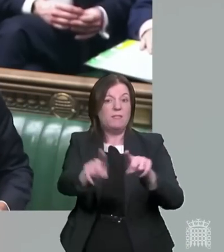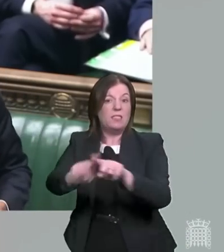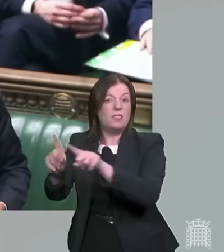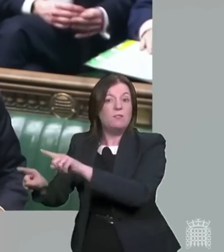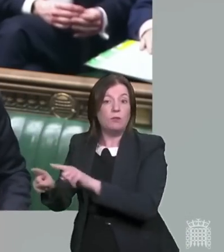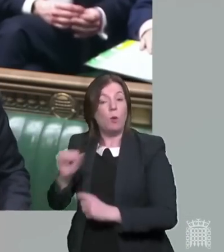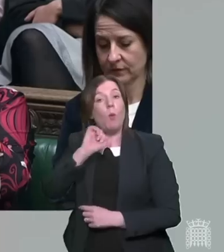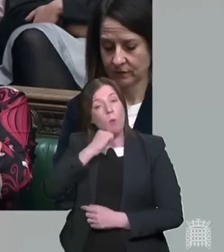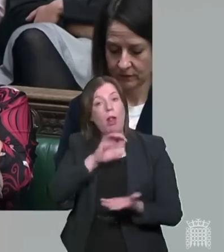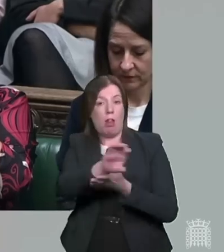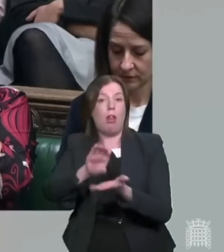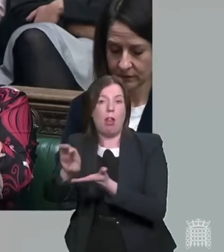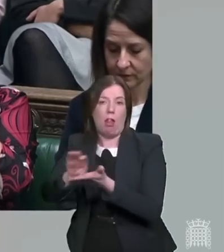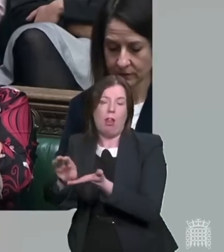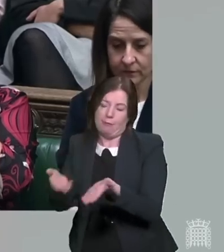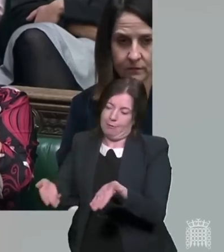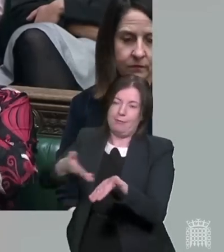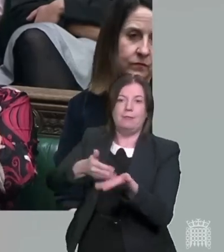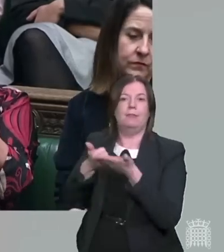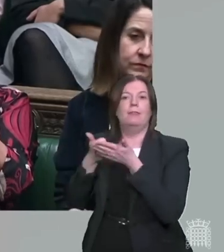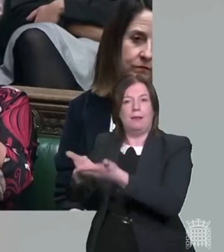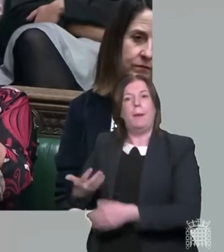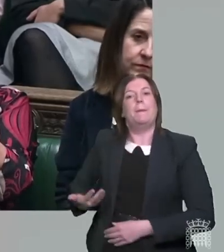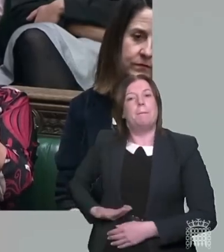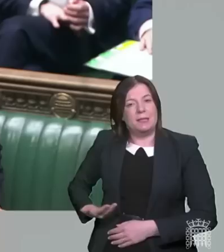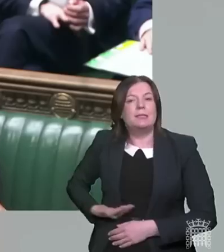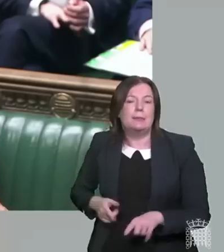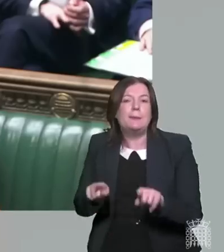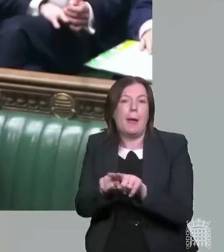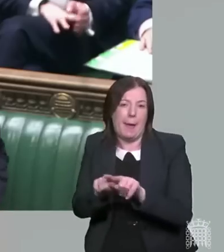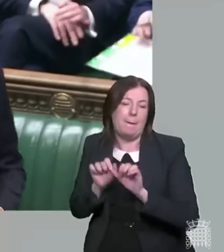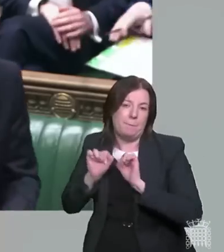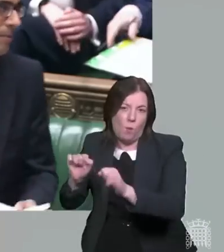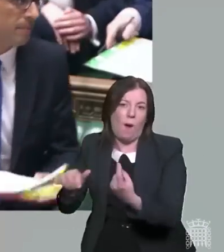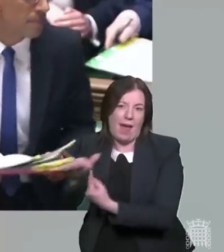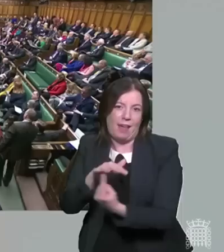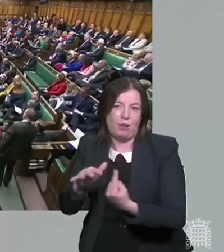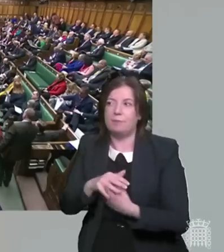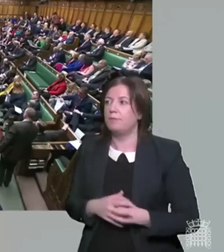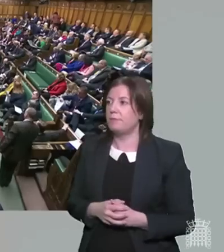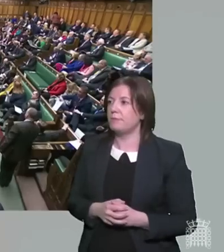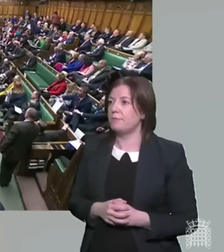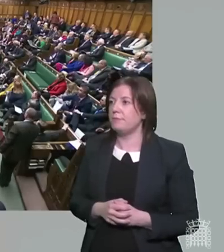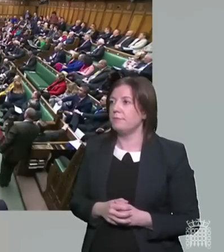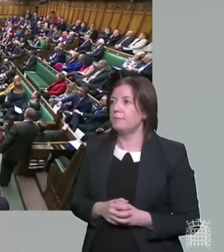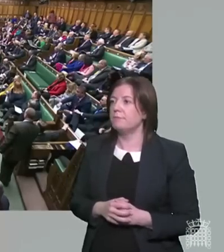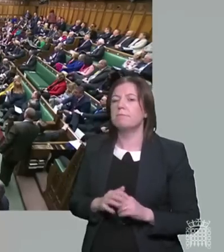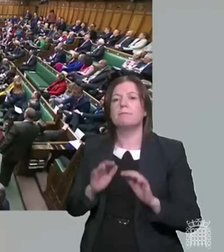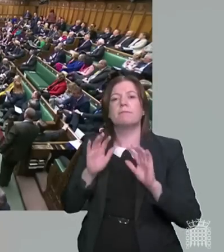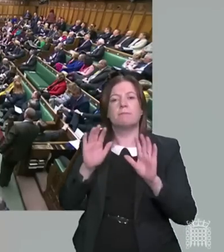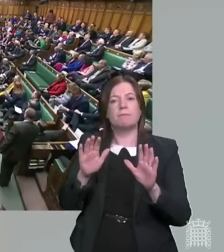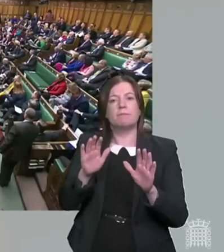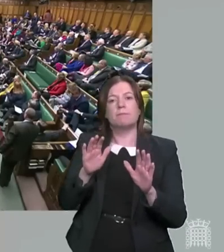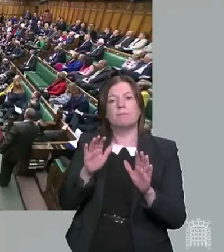and down the country, and I'm sure it will benefit many businesses and organisations in her constituency. I understand that the